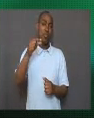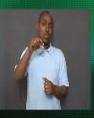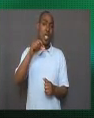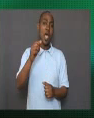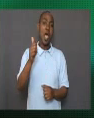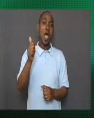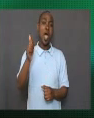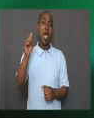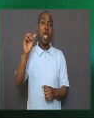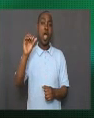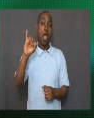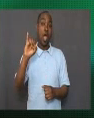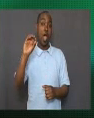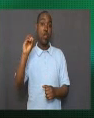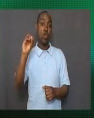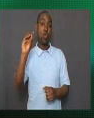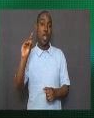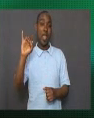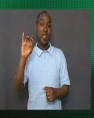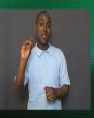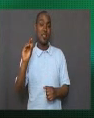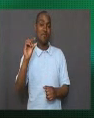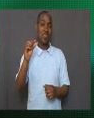iodine on the spotting tile.